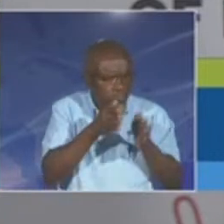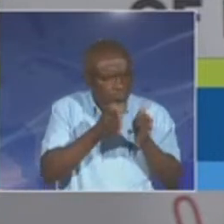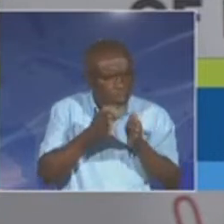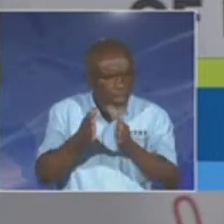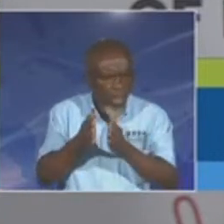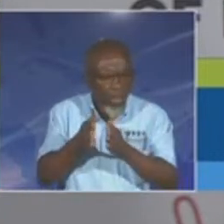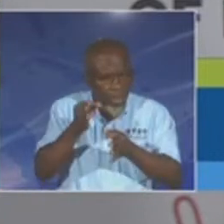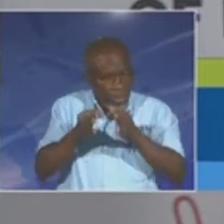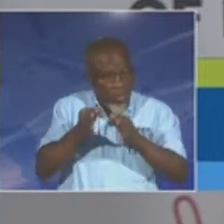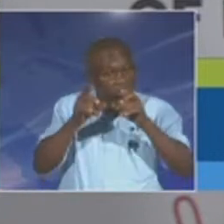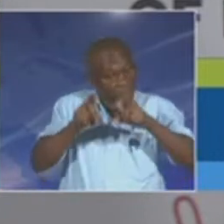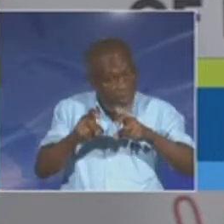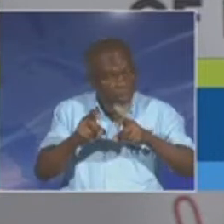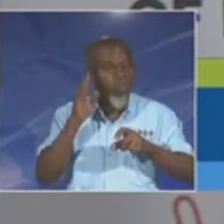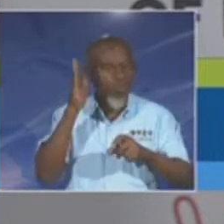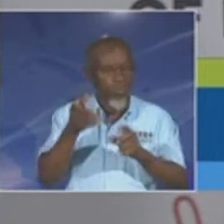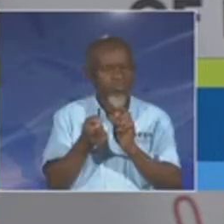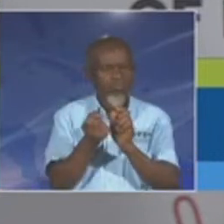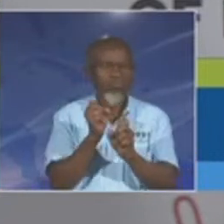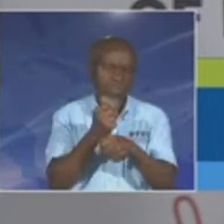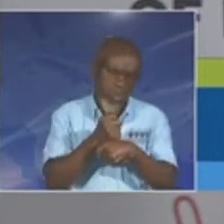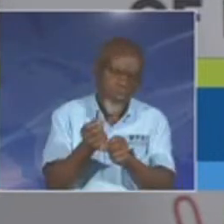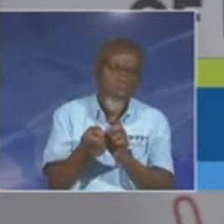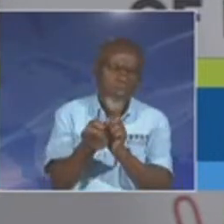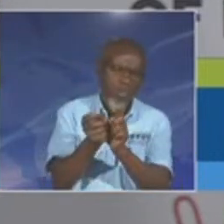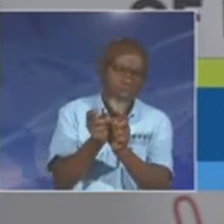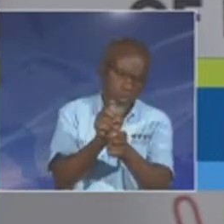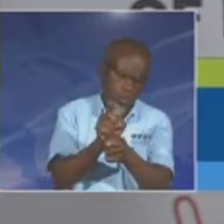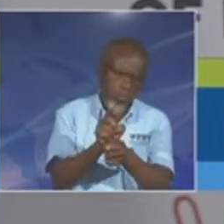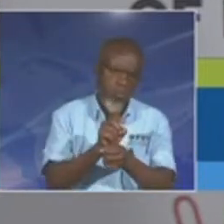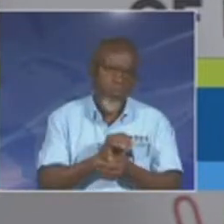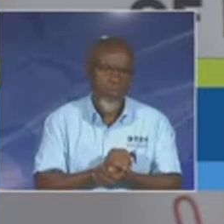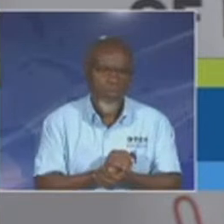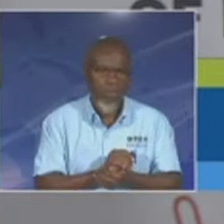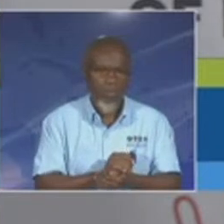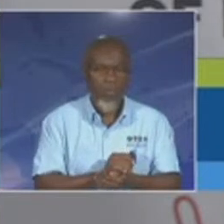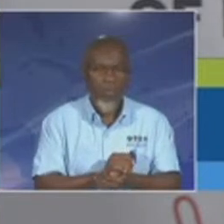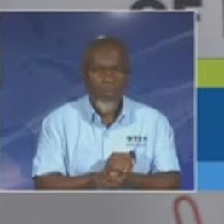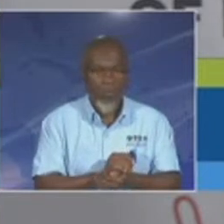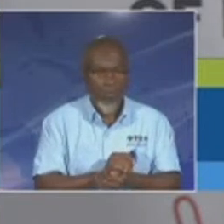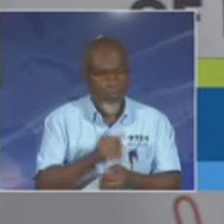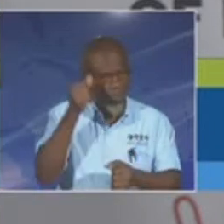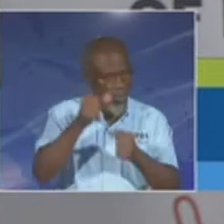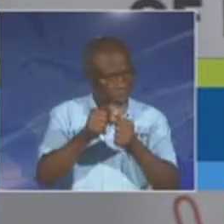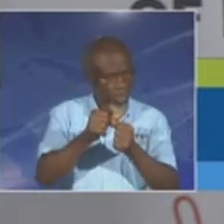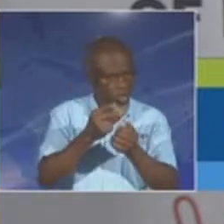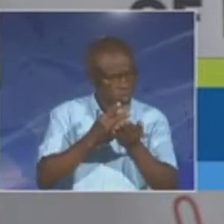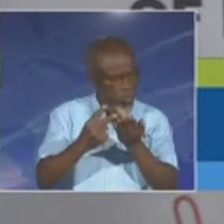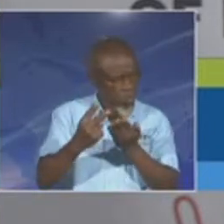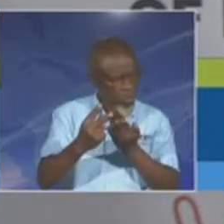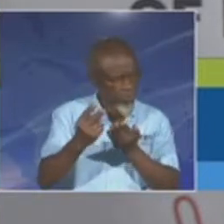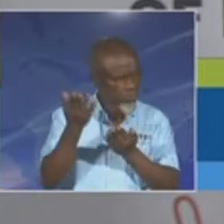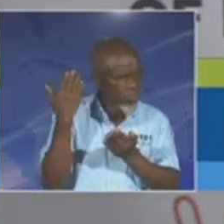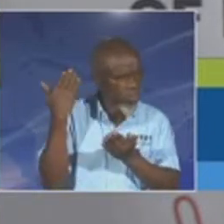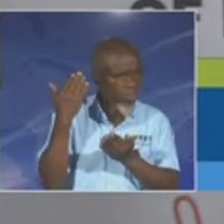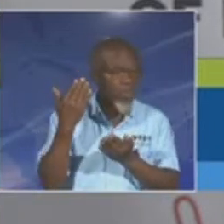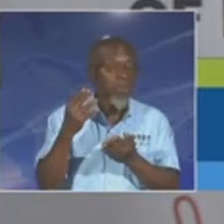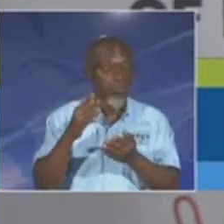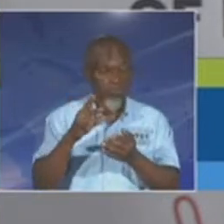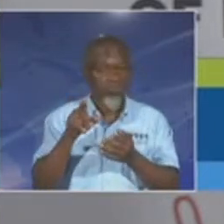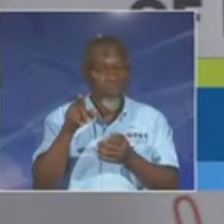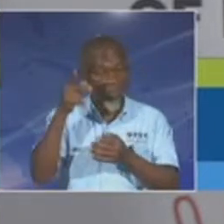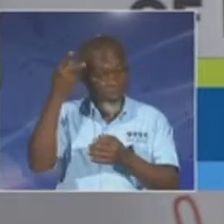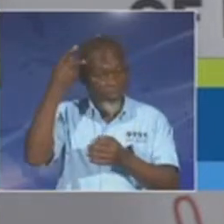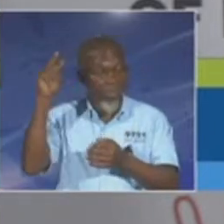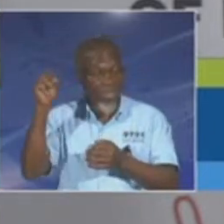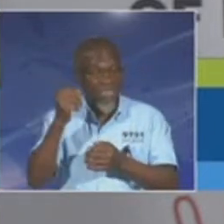adjustments in terms of the entry protocol. As you would have noted, just about a week or two ago, the Honorable Prime Minister would have announced changes to the quarantine